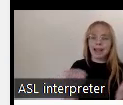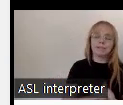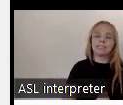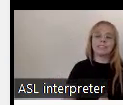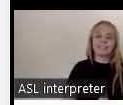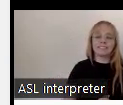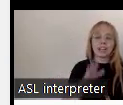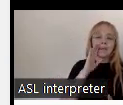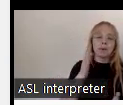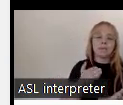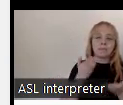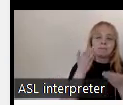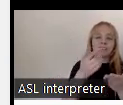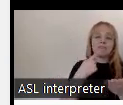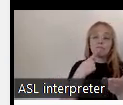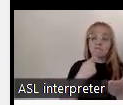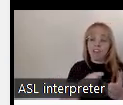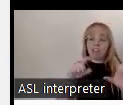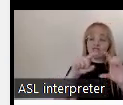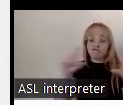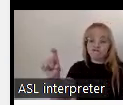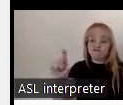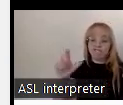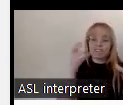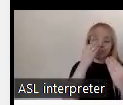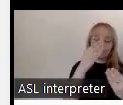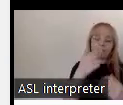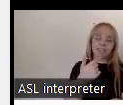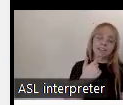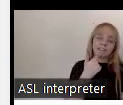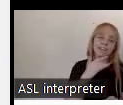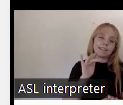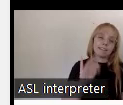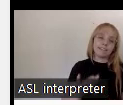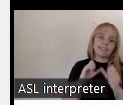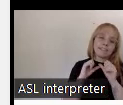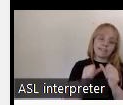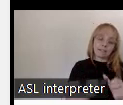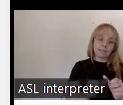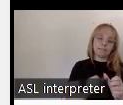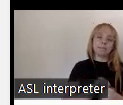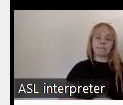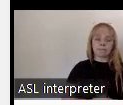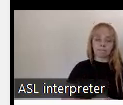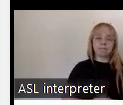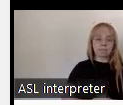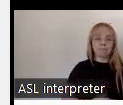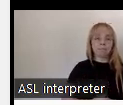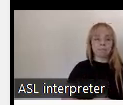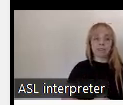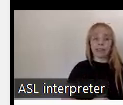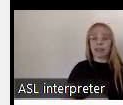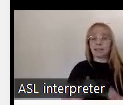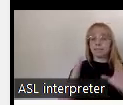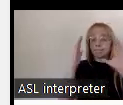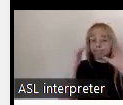will prompt you in red what information, and continue. So hopefully that's fairly user-friendly